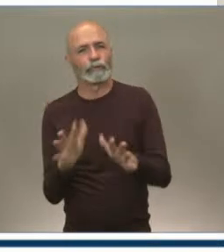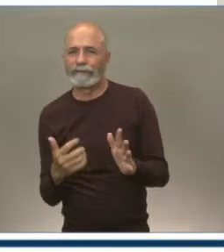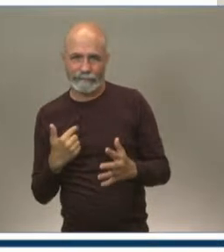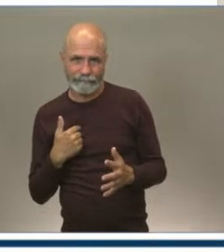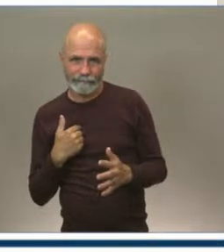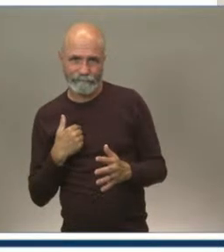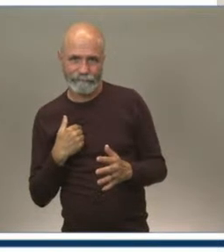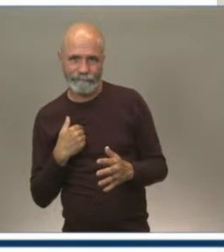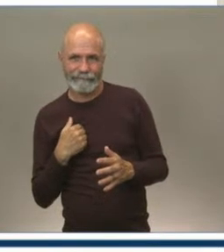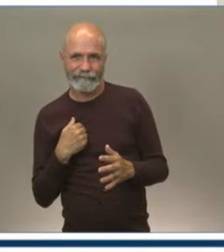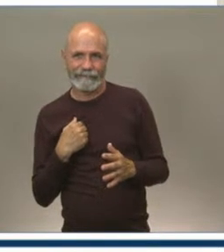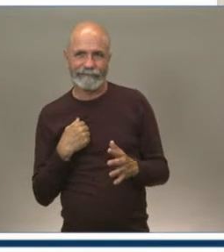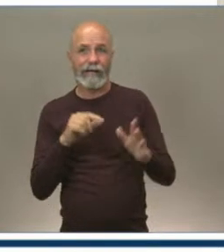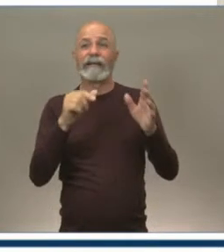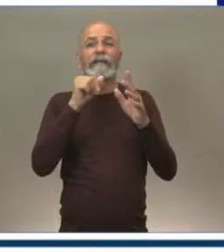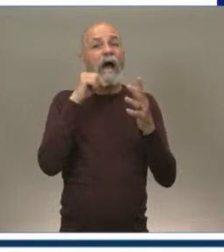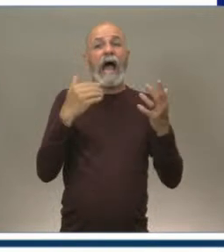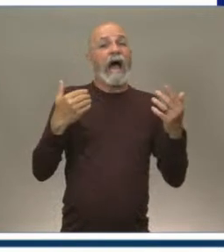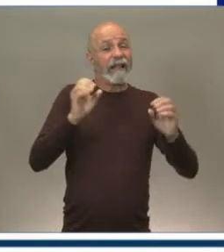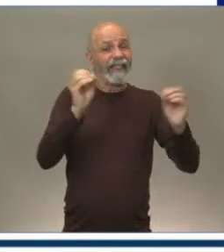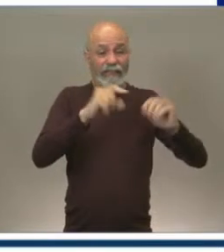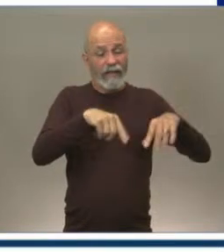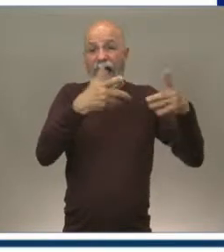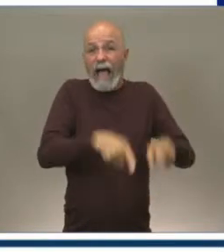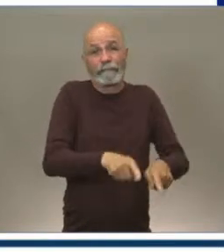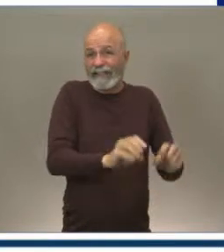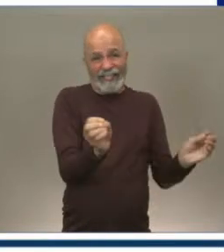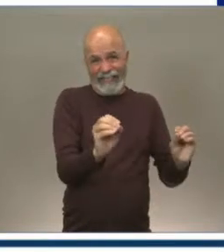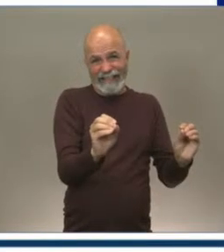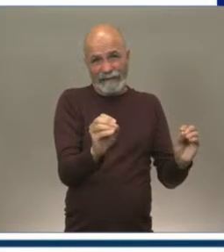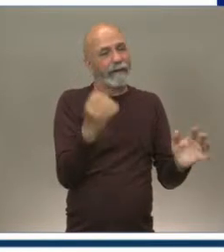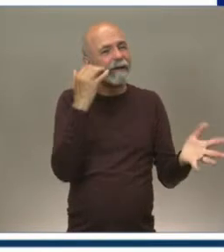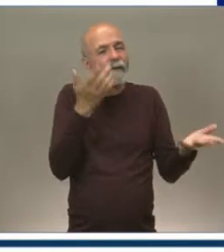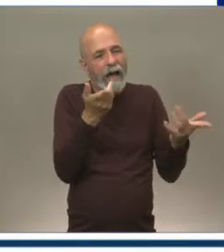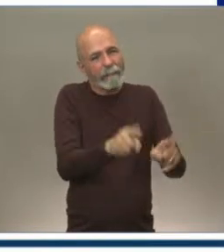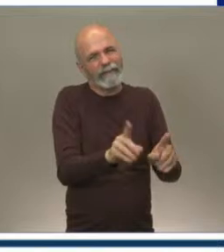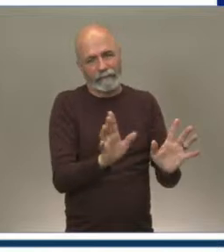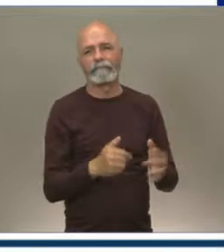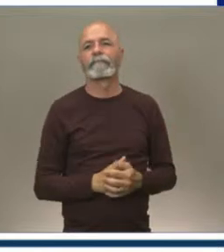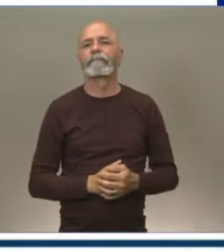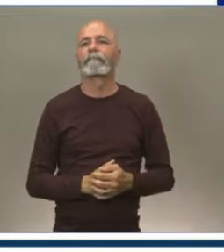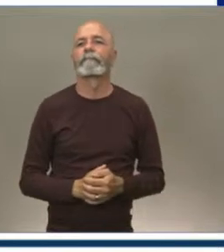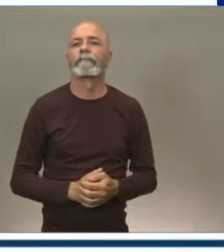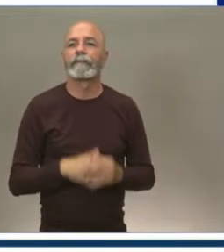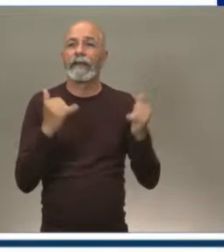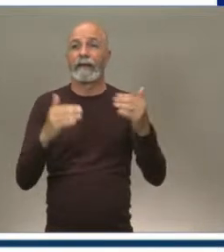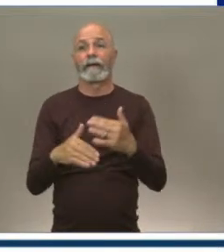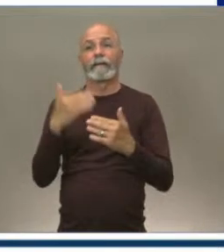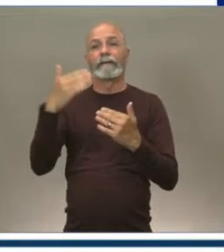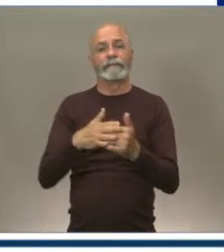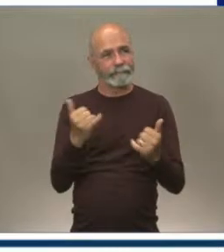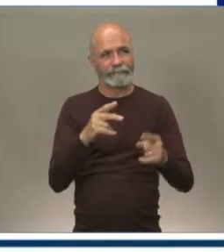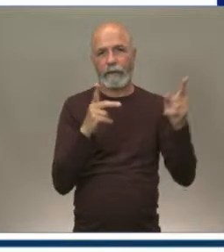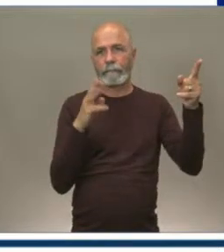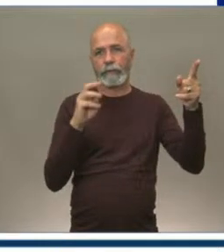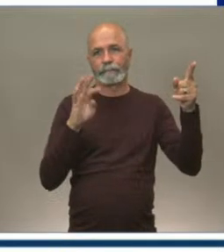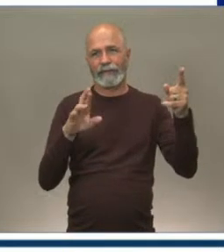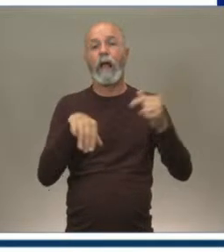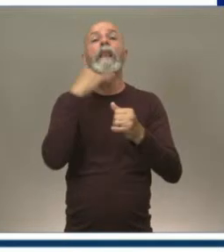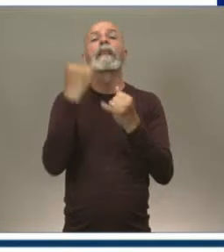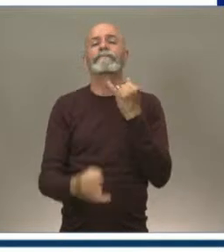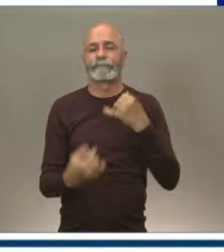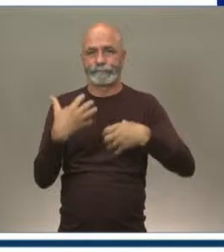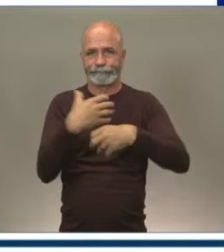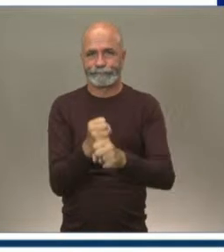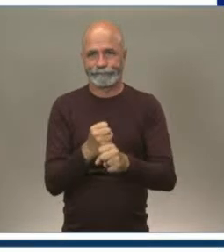questions today. Go ahead, Premier. Thank you. I do remain cautiously optimistic of where we are, seeing that we have cases in the double digits 2 out